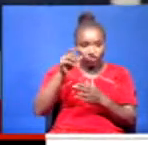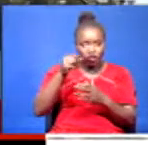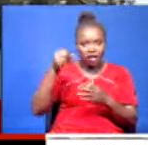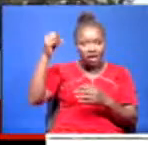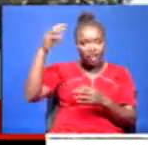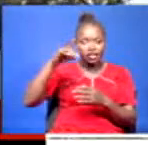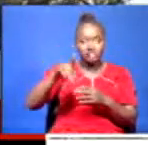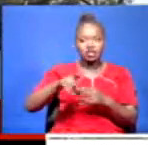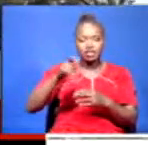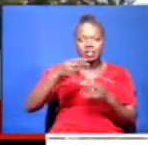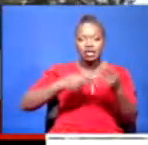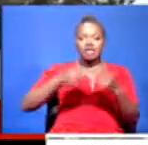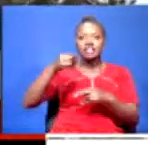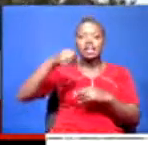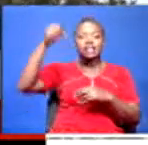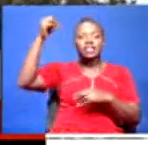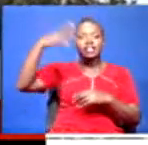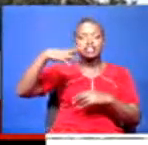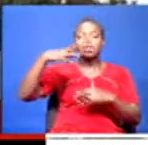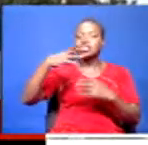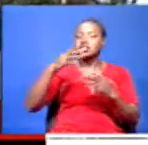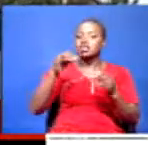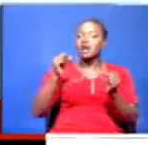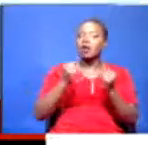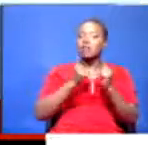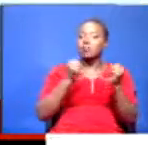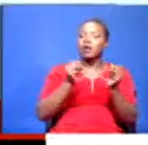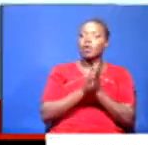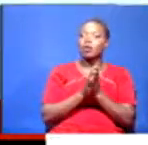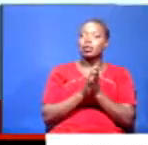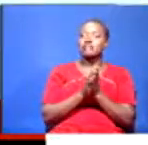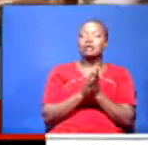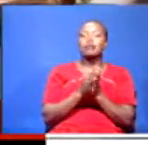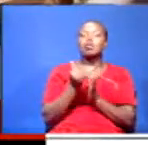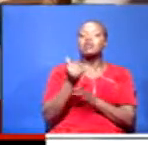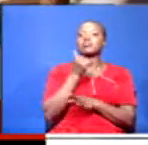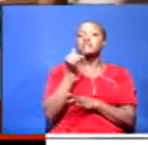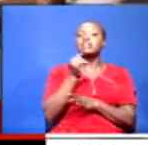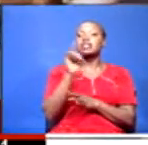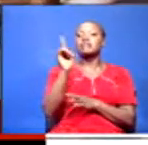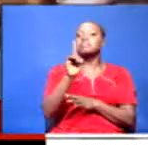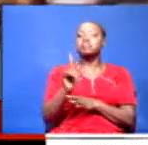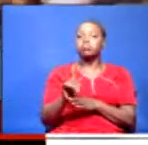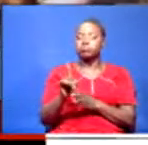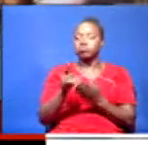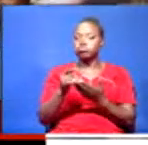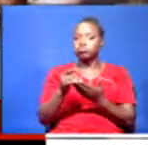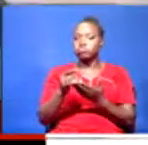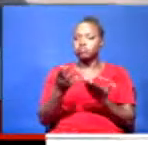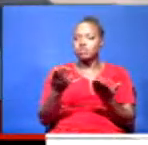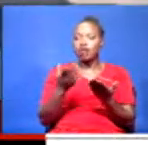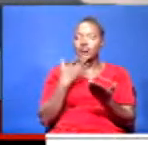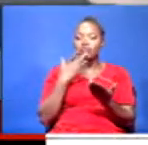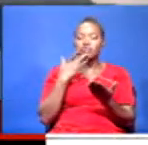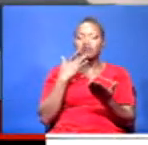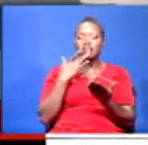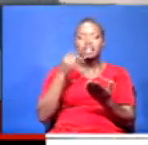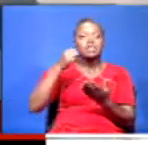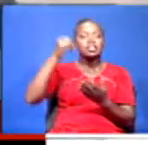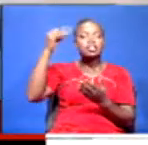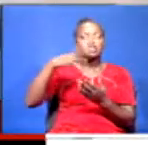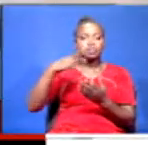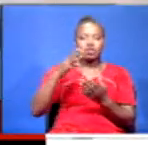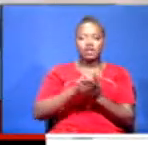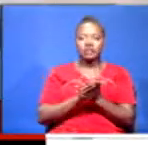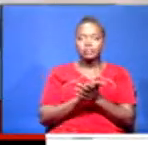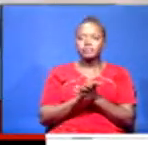of electricity, or in some cases, erratic supply from the national grid, which has favored solar energy. I want you also to know